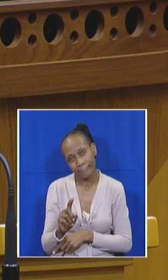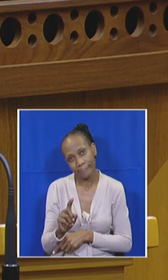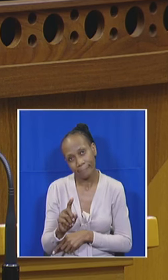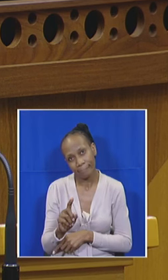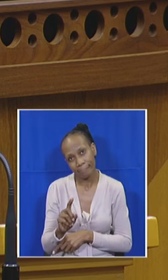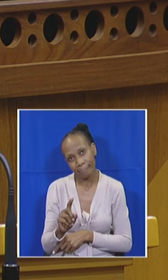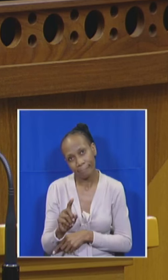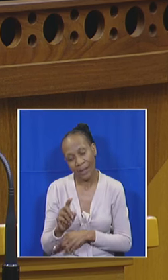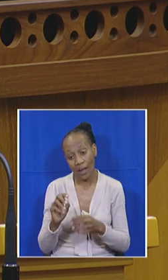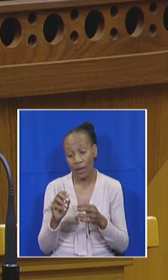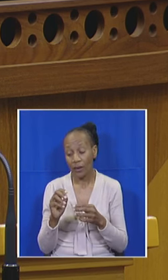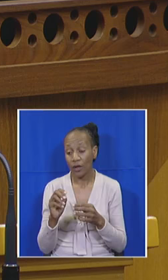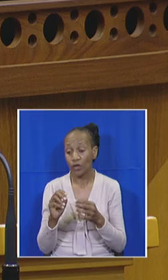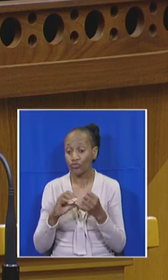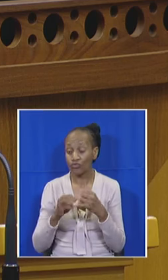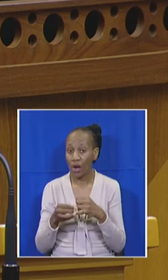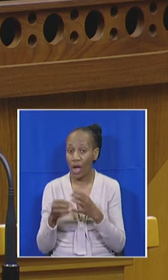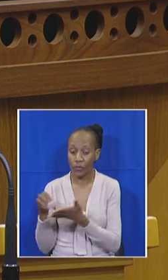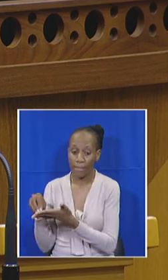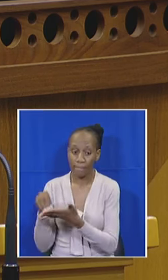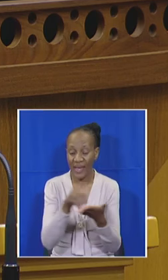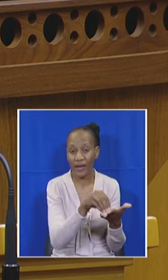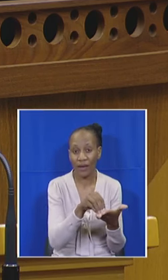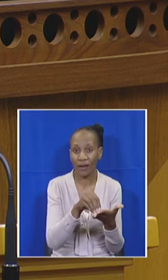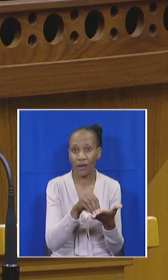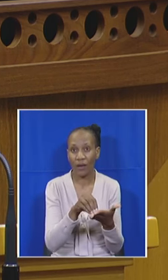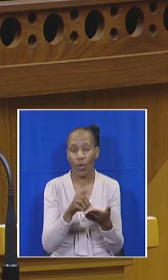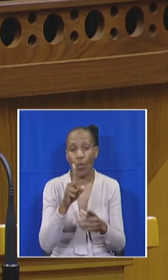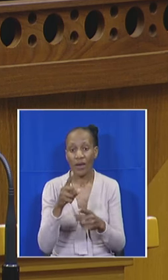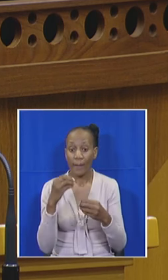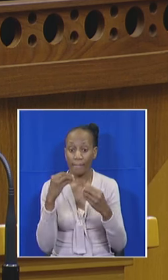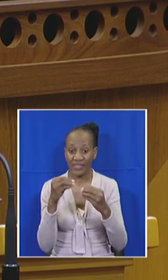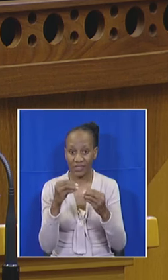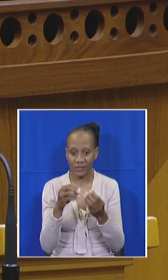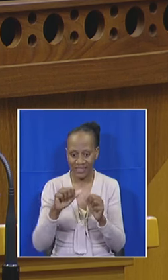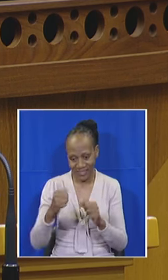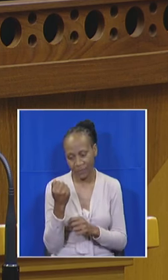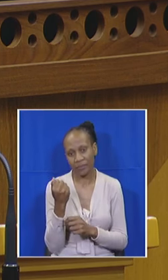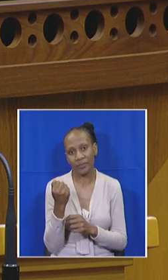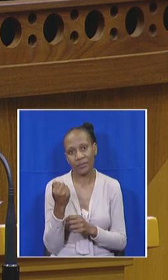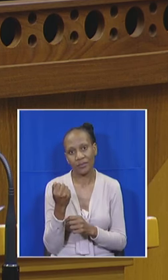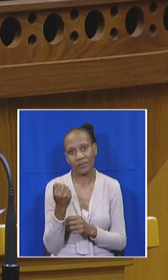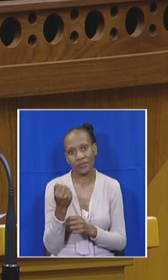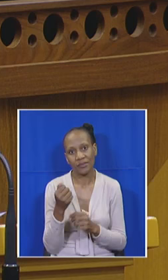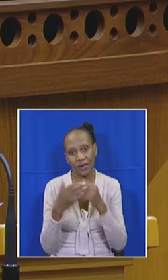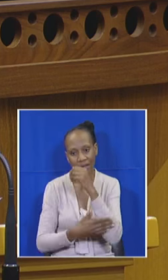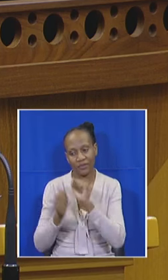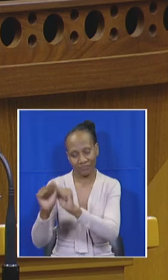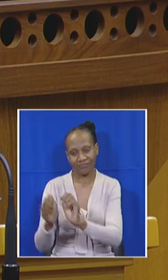to bring back the manufacturing to its shores are, in fact,